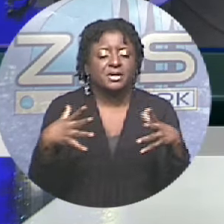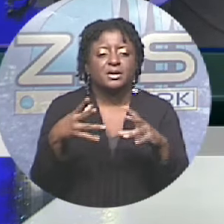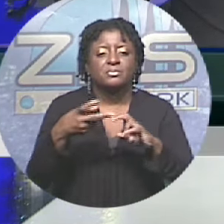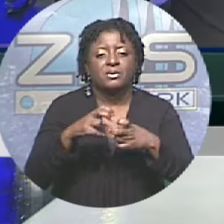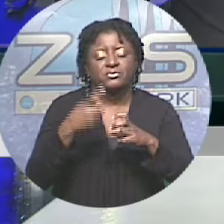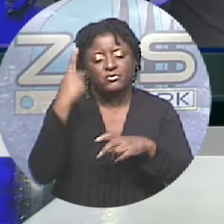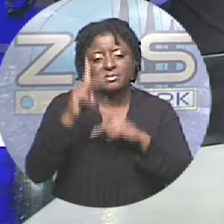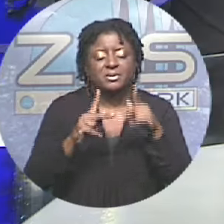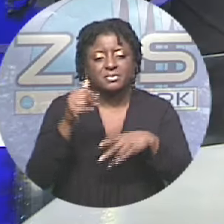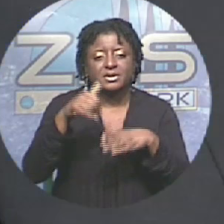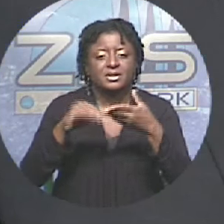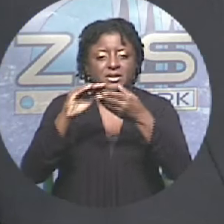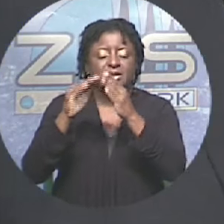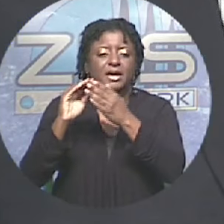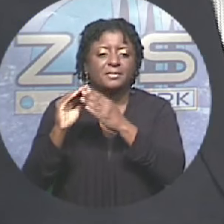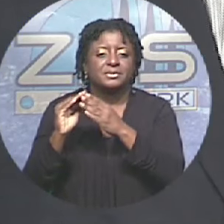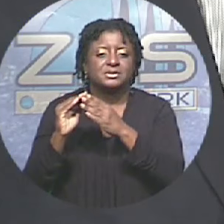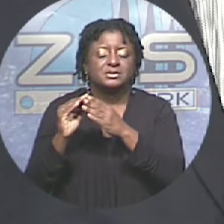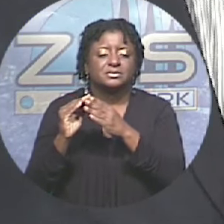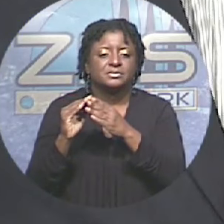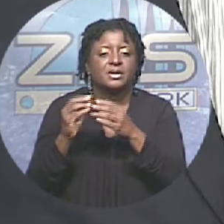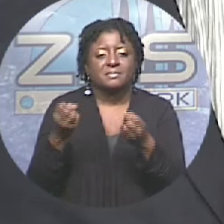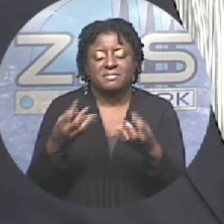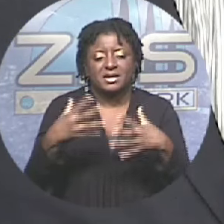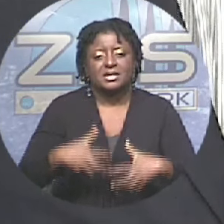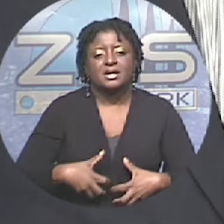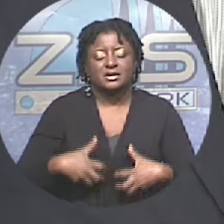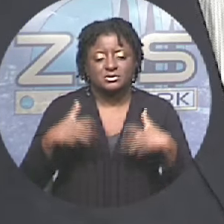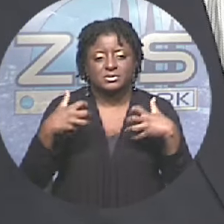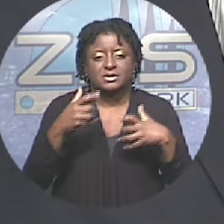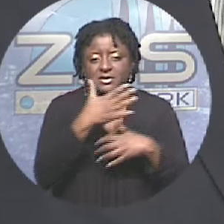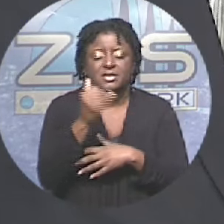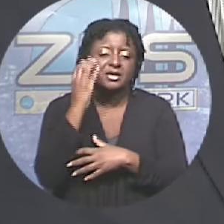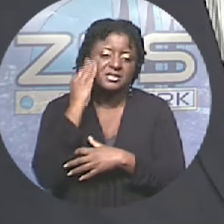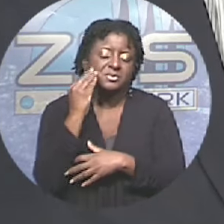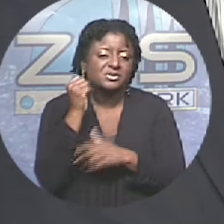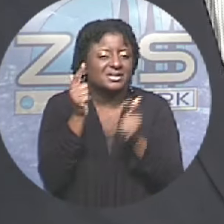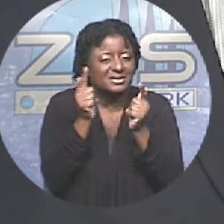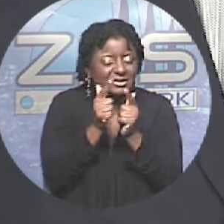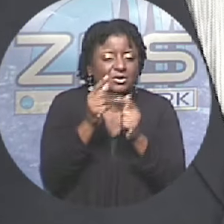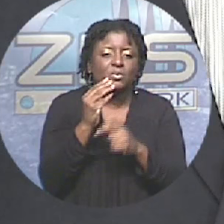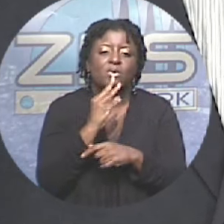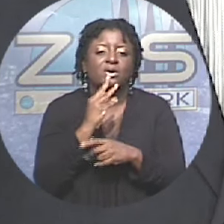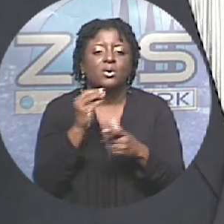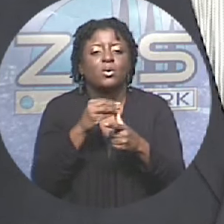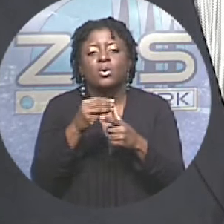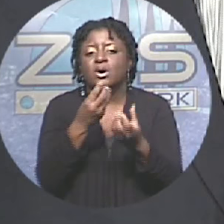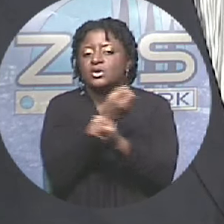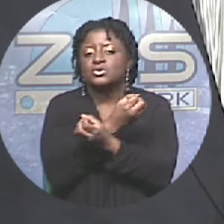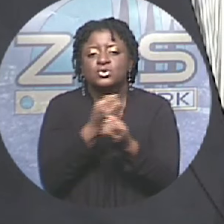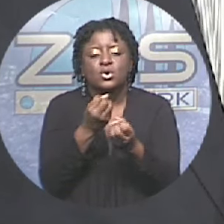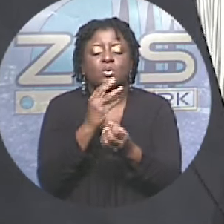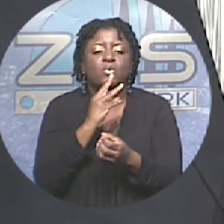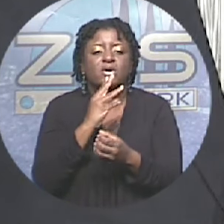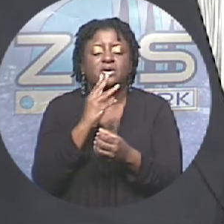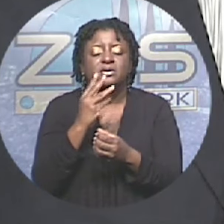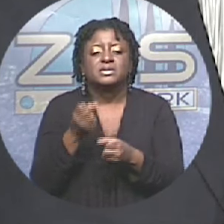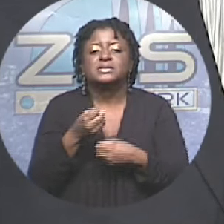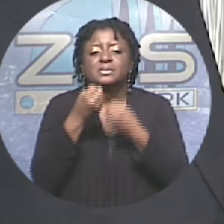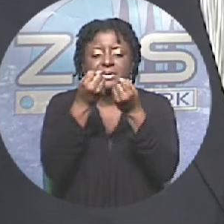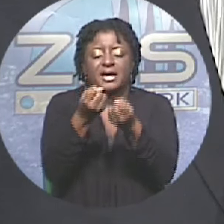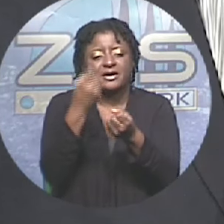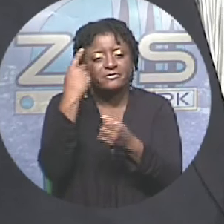Saunders. Thank you so much for joining us. Many are outraged as they experience little water or no supply today for several hours. While we're